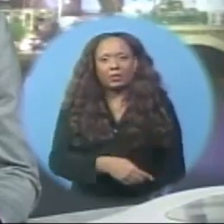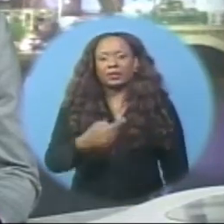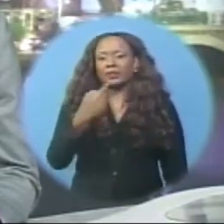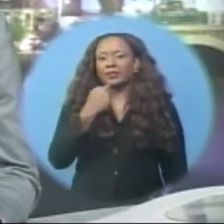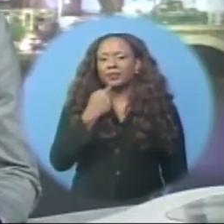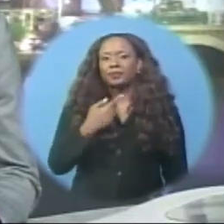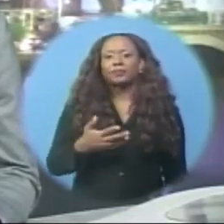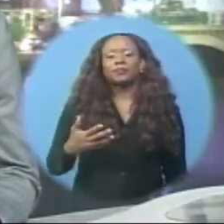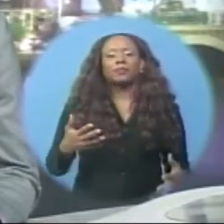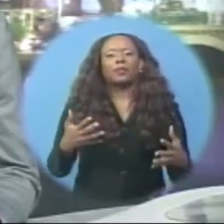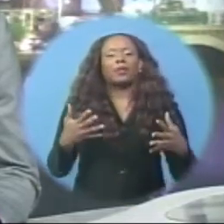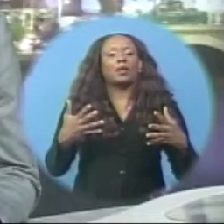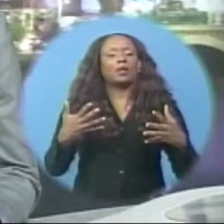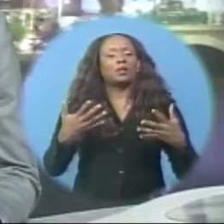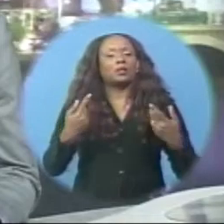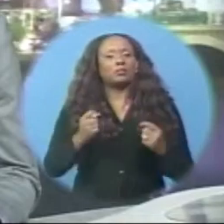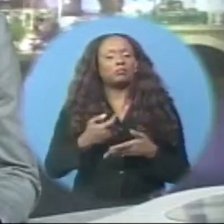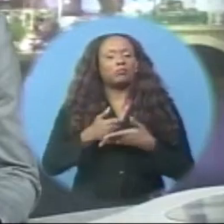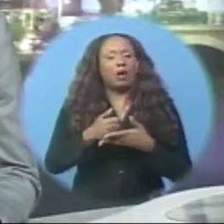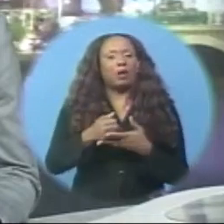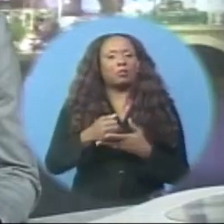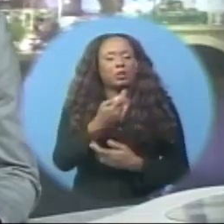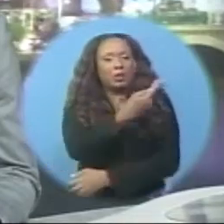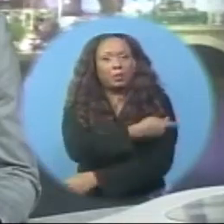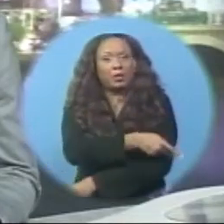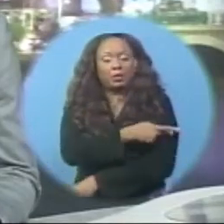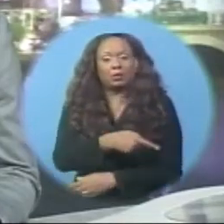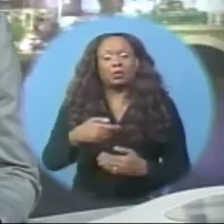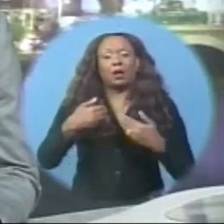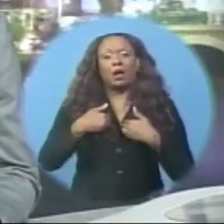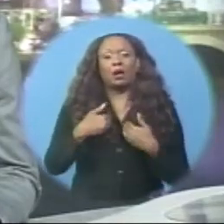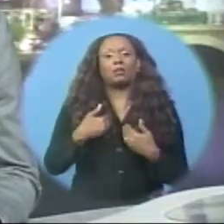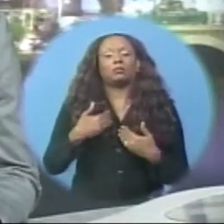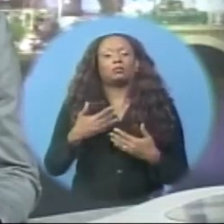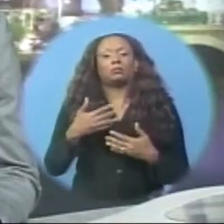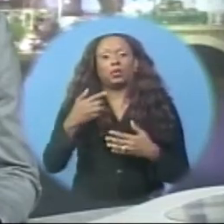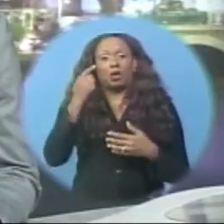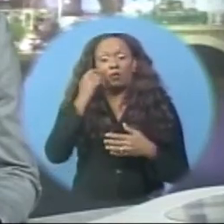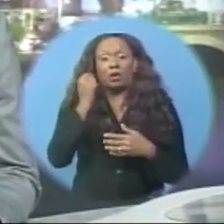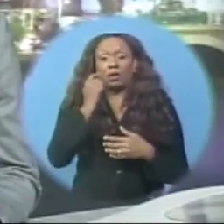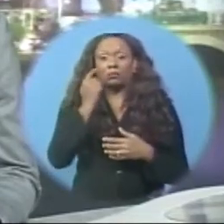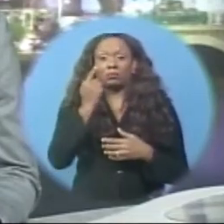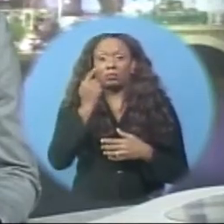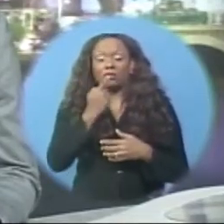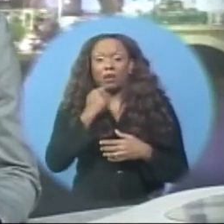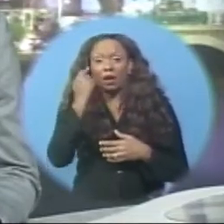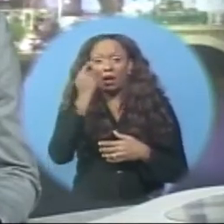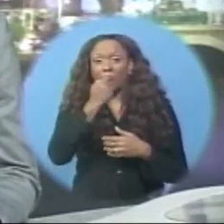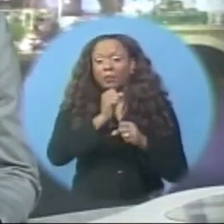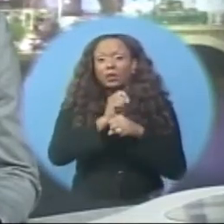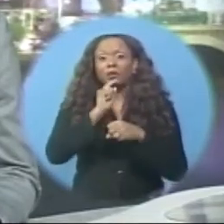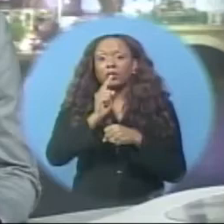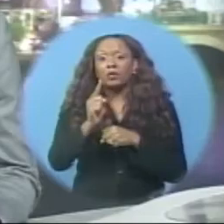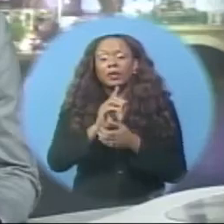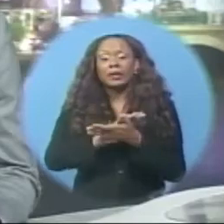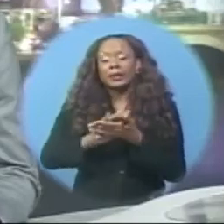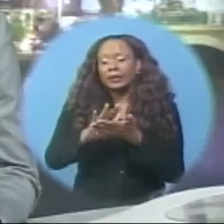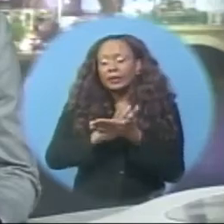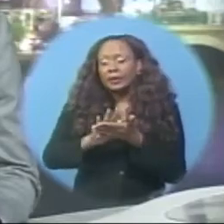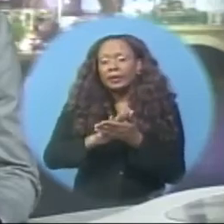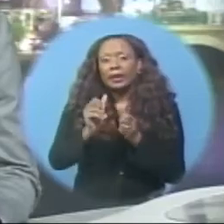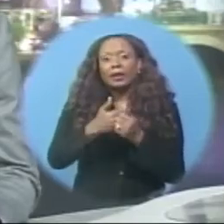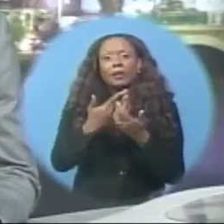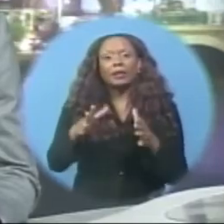indicated that steps are being taken to treat those patients who have been affected and to ensure that proper hygiene practices are followed by staff